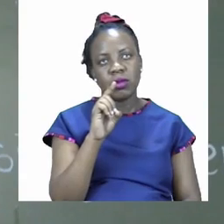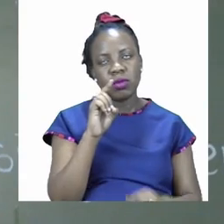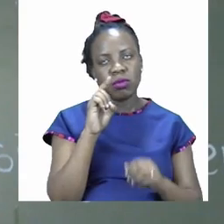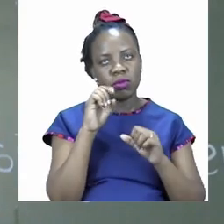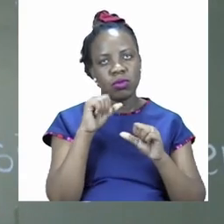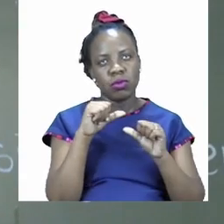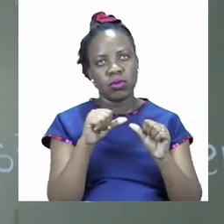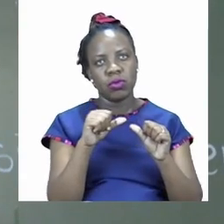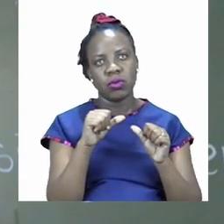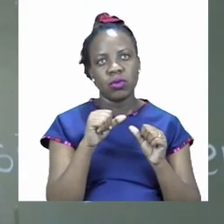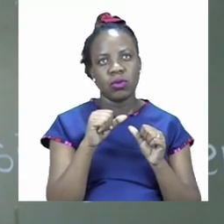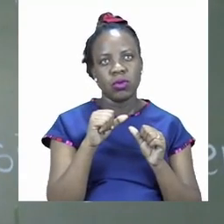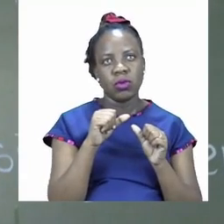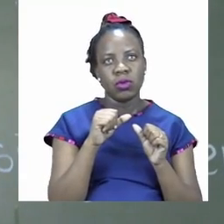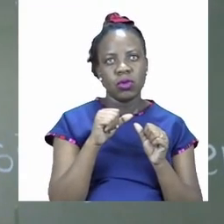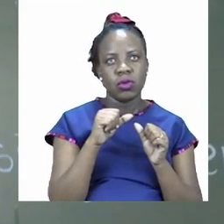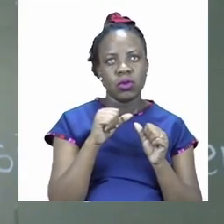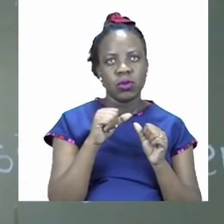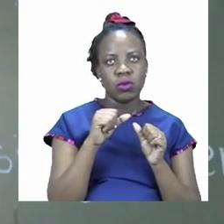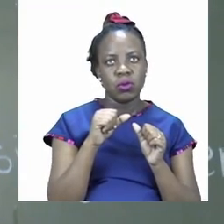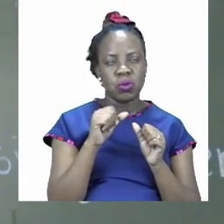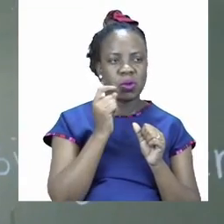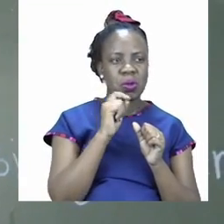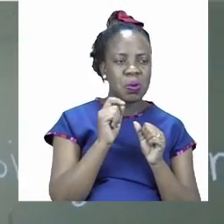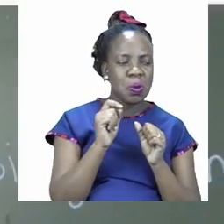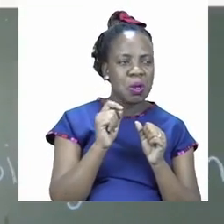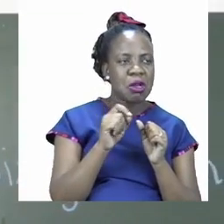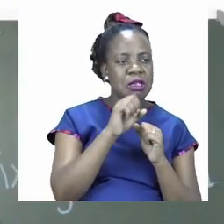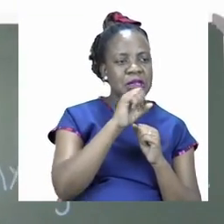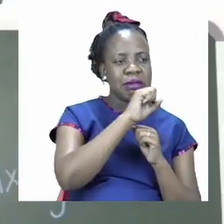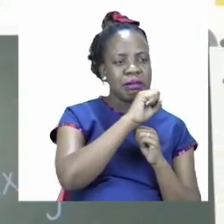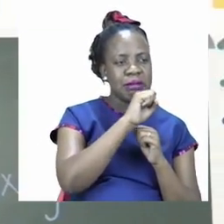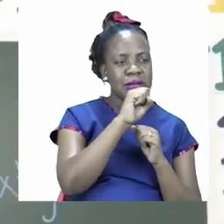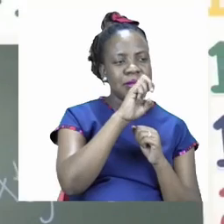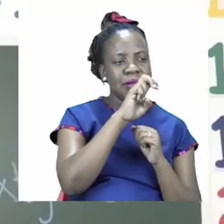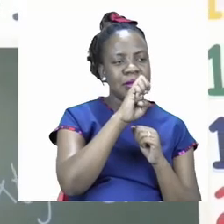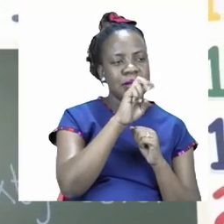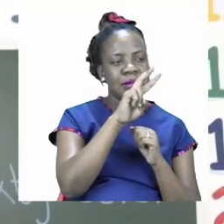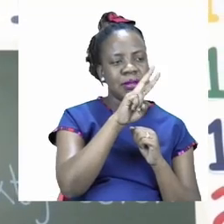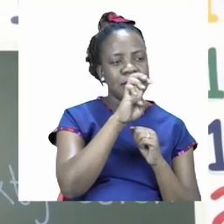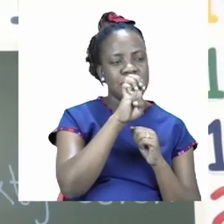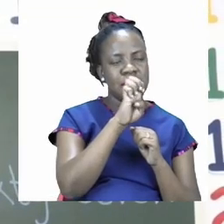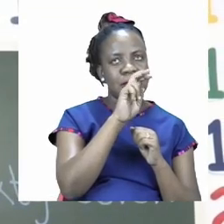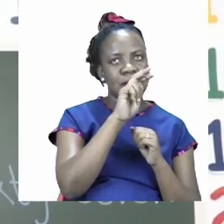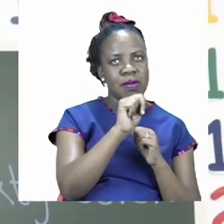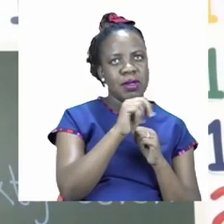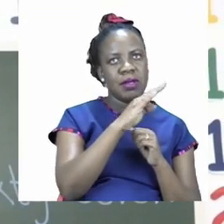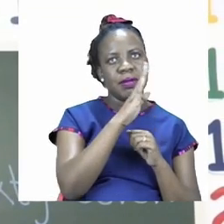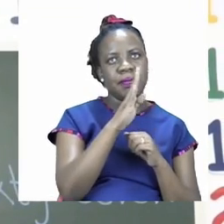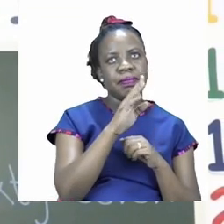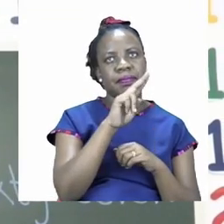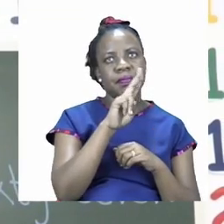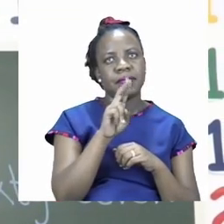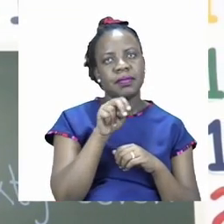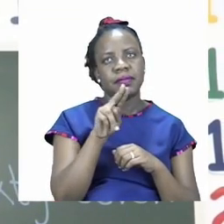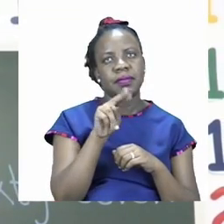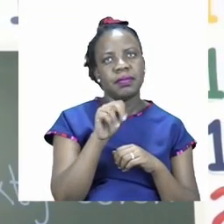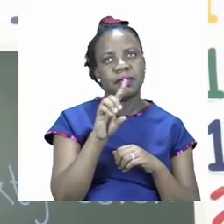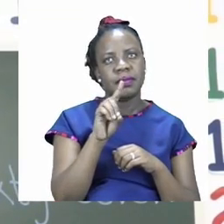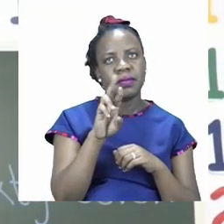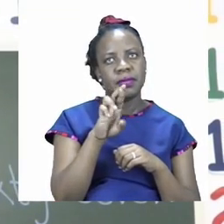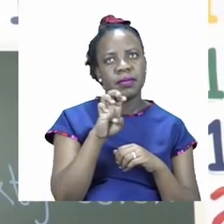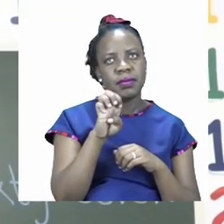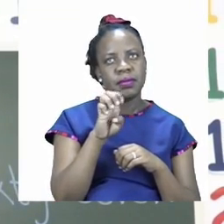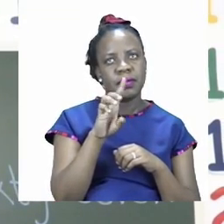don't just write 732. There needs to be a yes, an and. So we